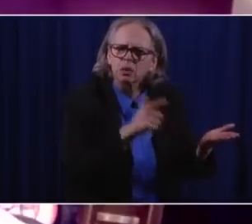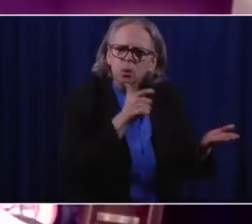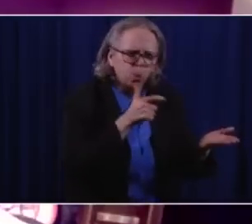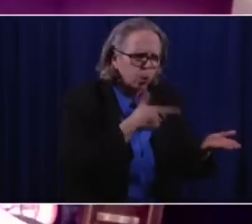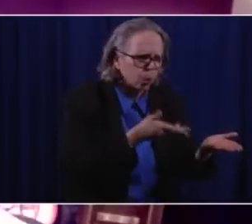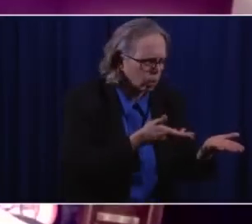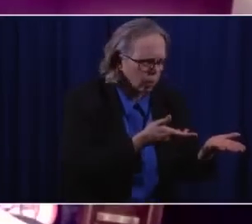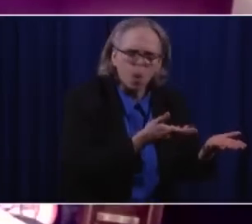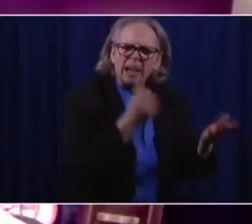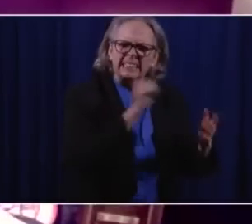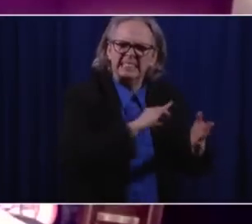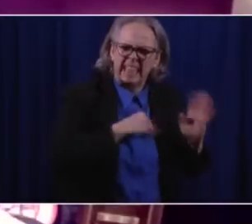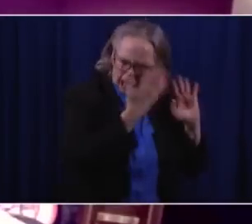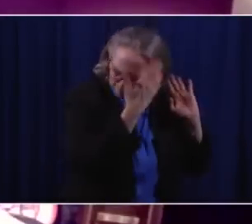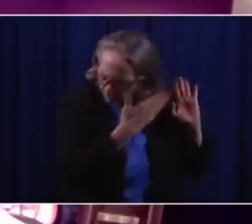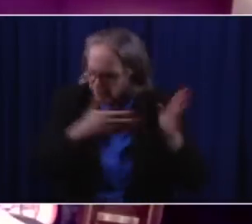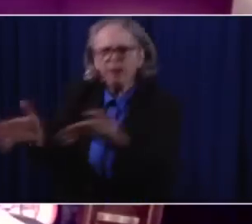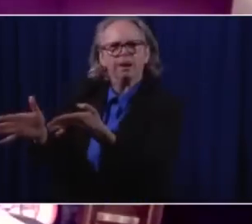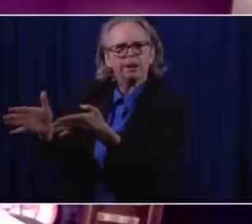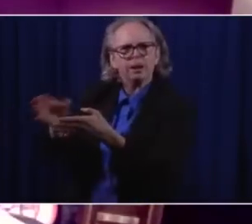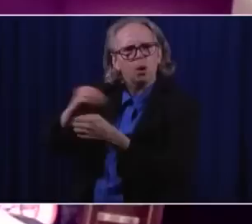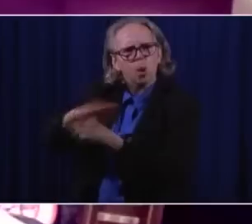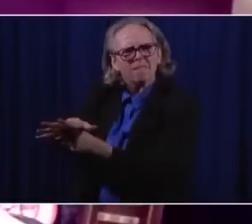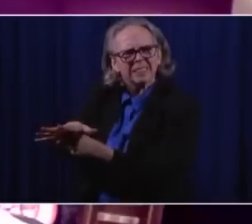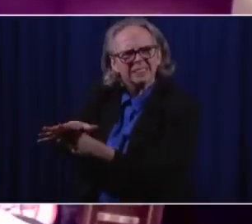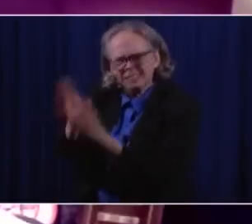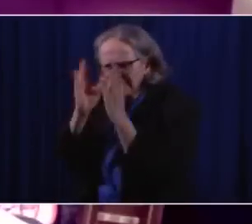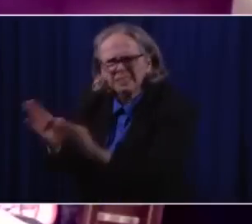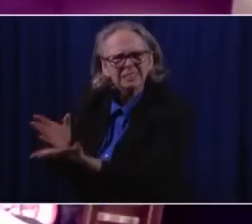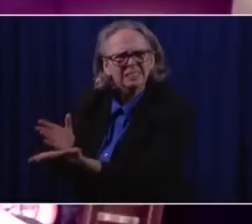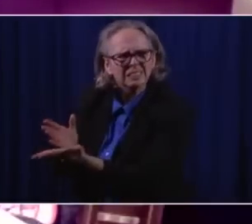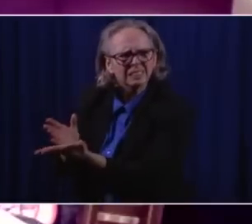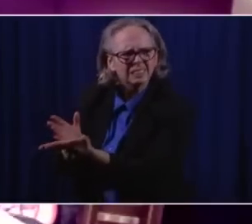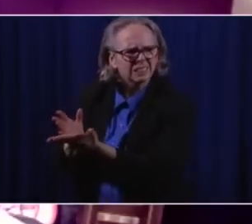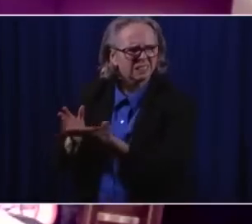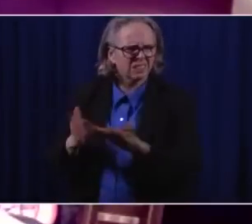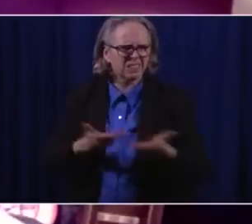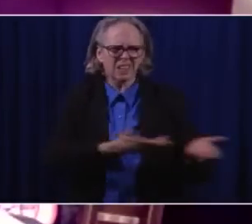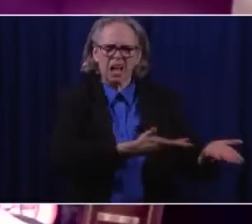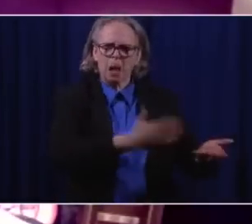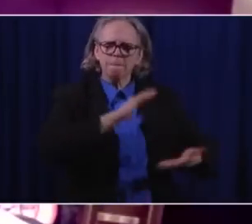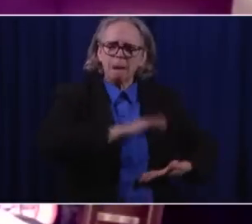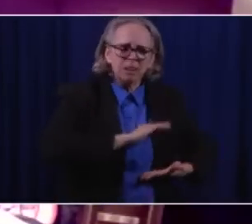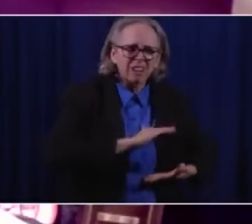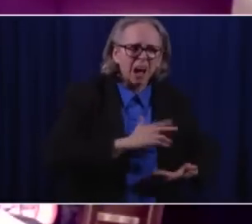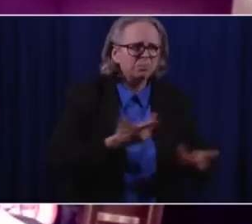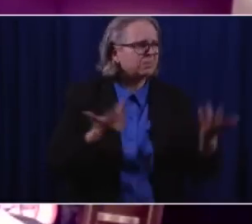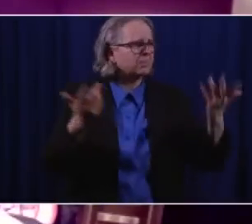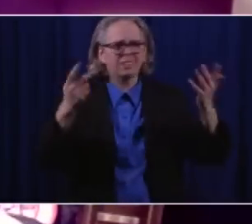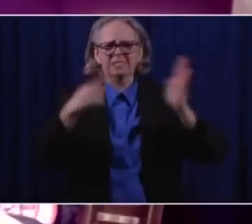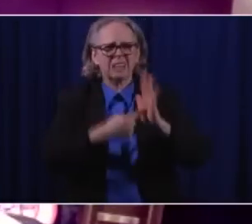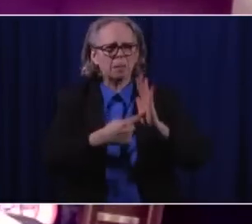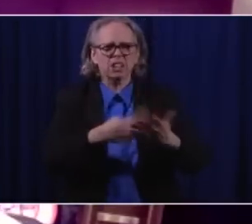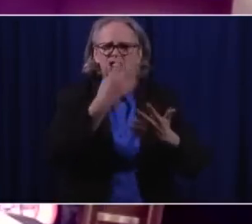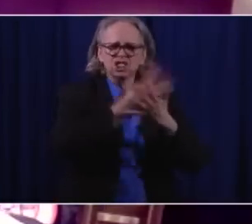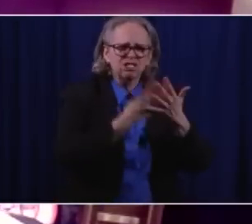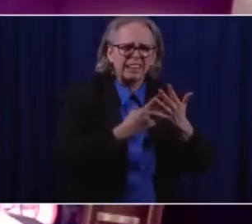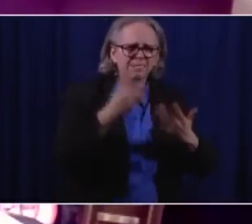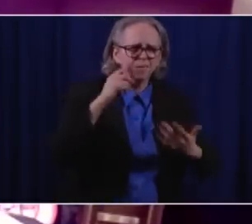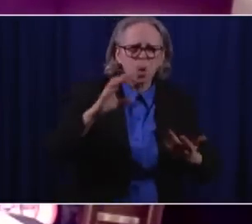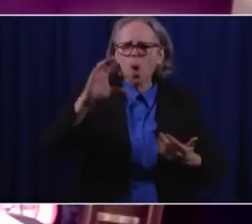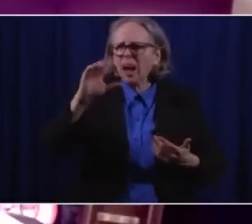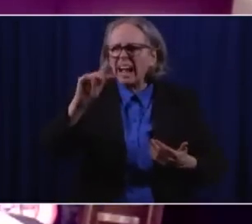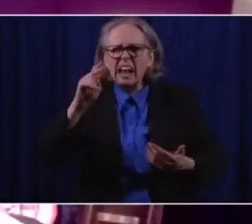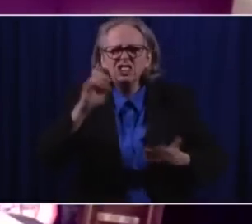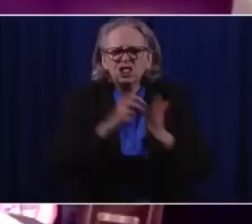seeing. Screening procedures for cancers, or mammo, prostate cancer, colon cancer, one of the most